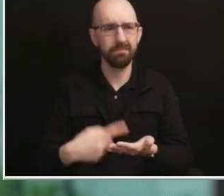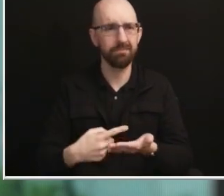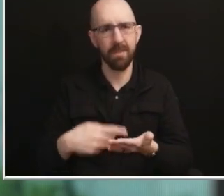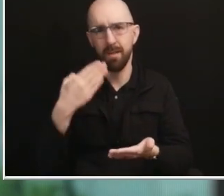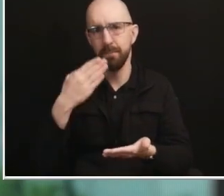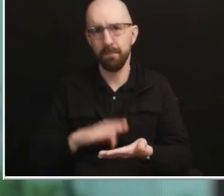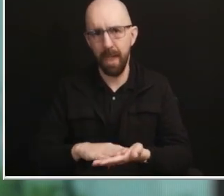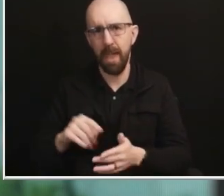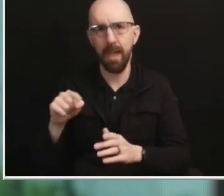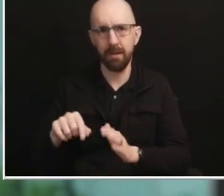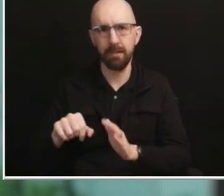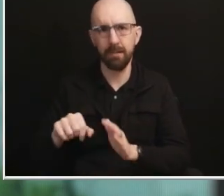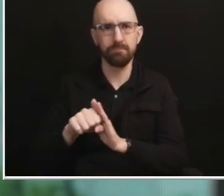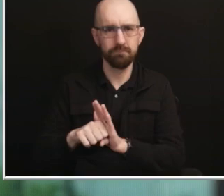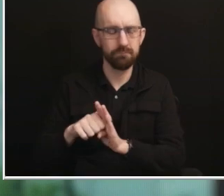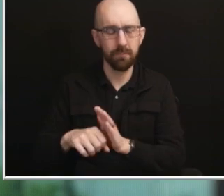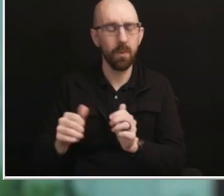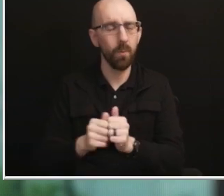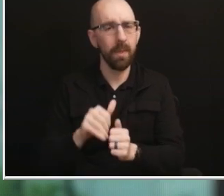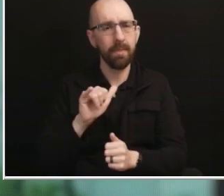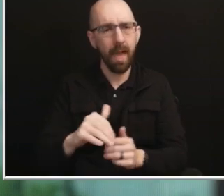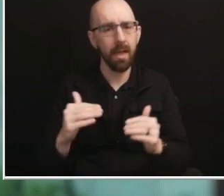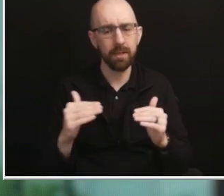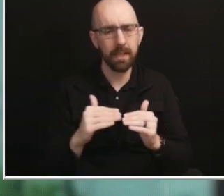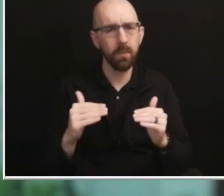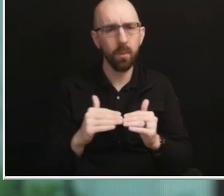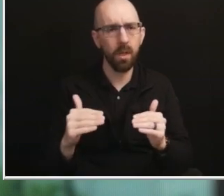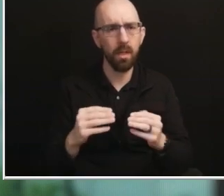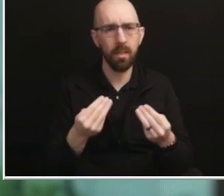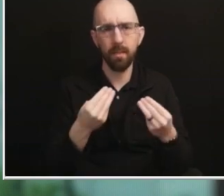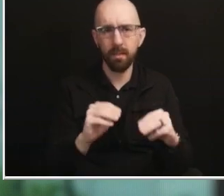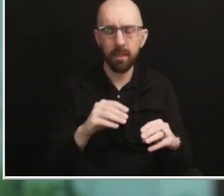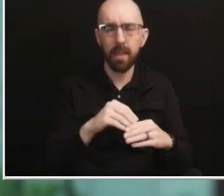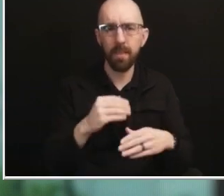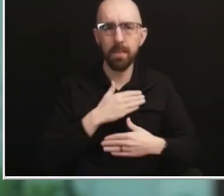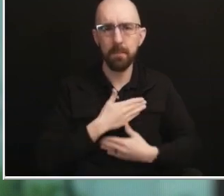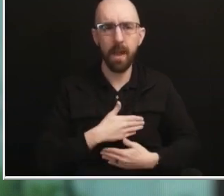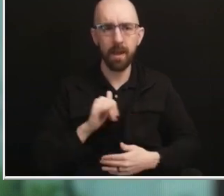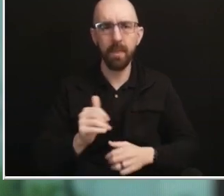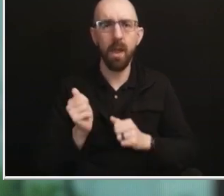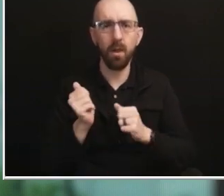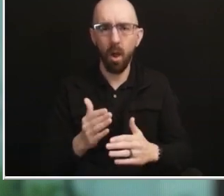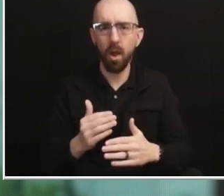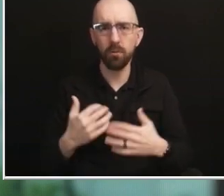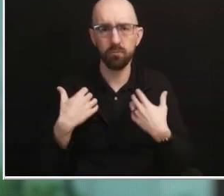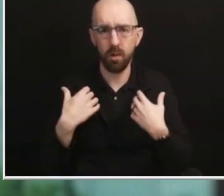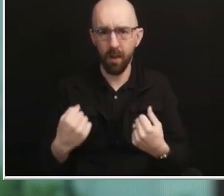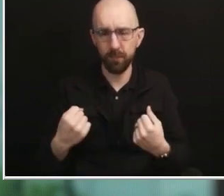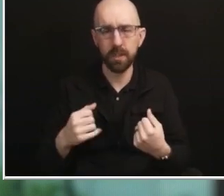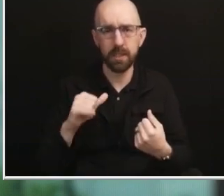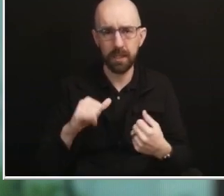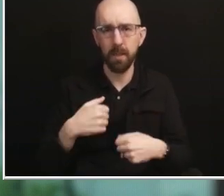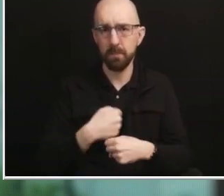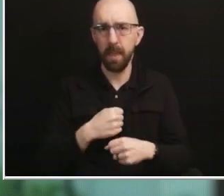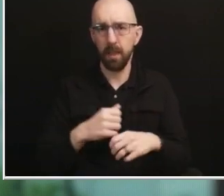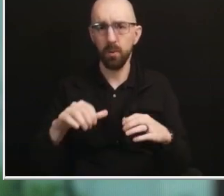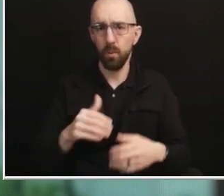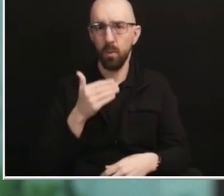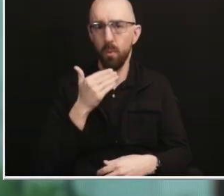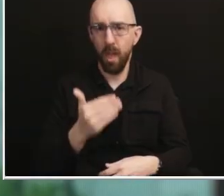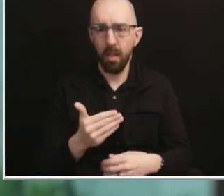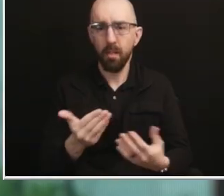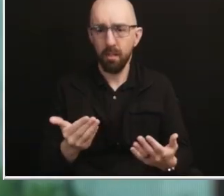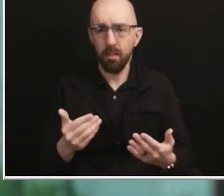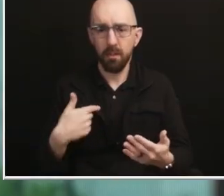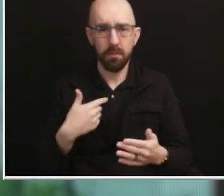That said, there's equal mechanisms within our body that cause it to recover, that make it do well. So as we go into